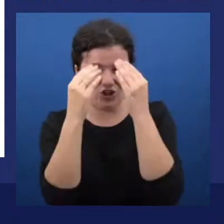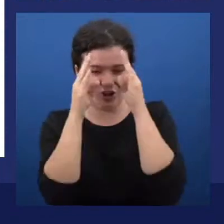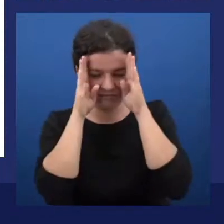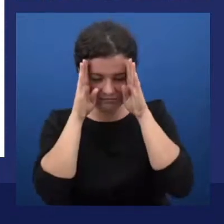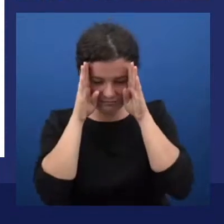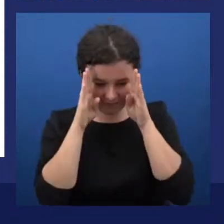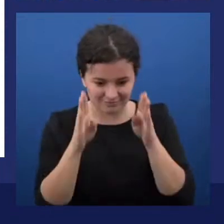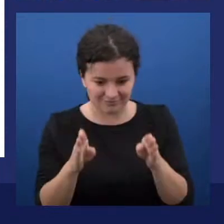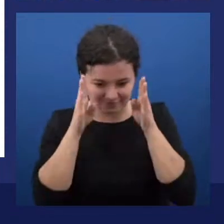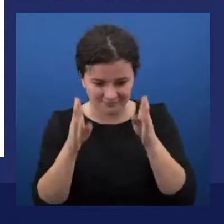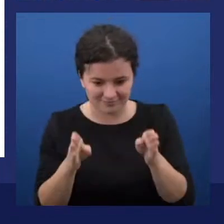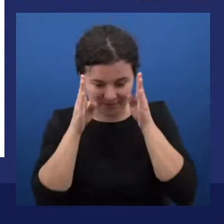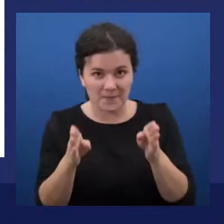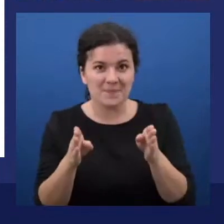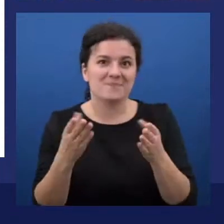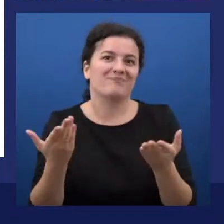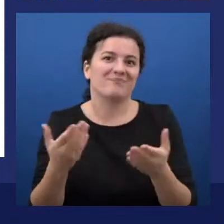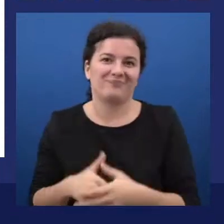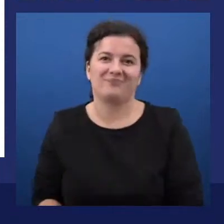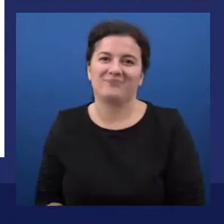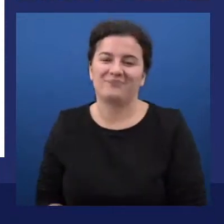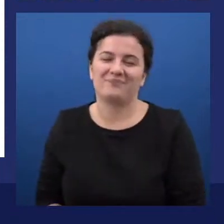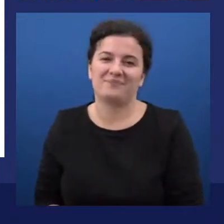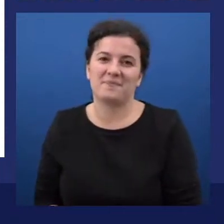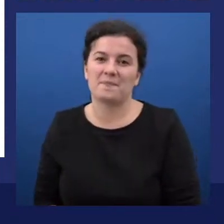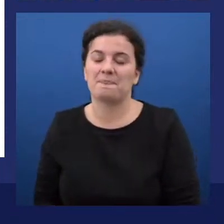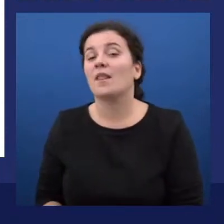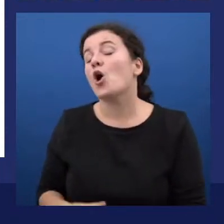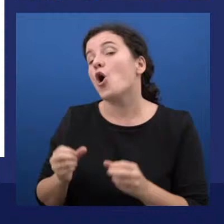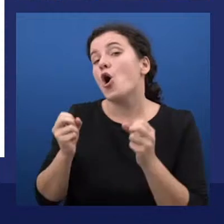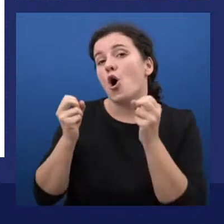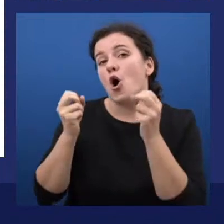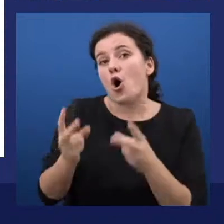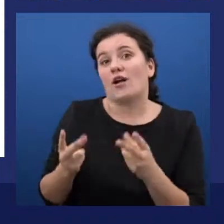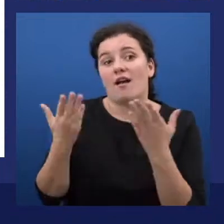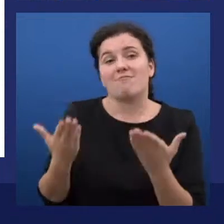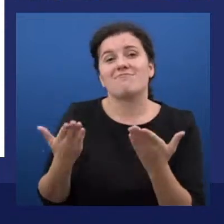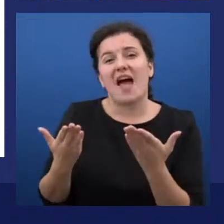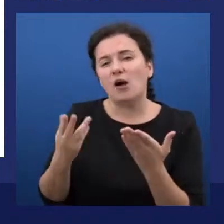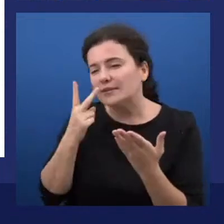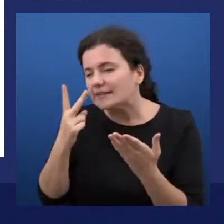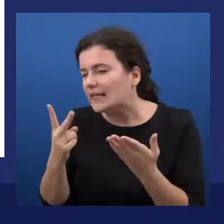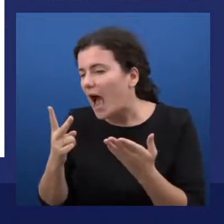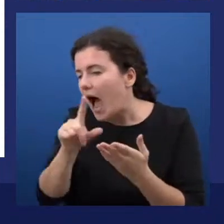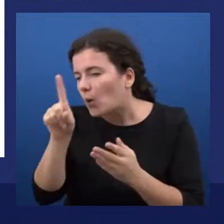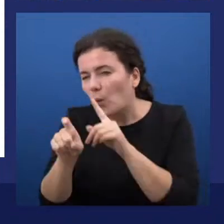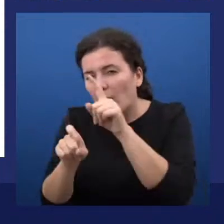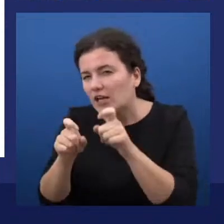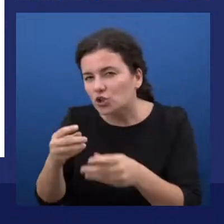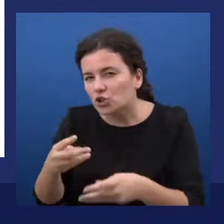so let me go through some of the questions here.